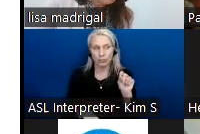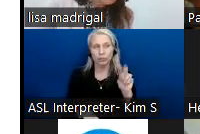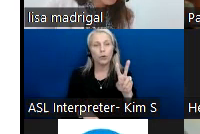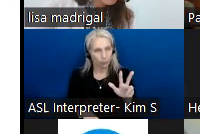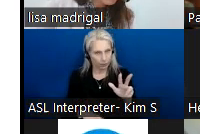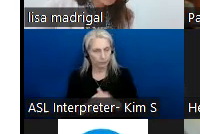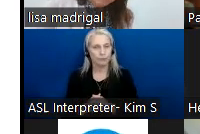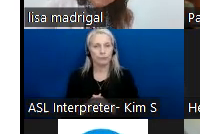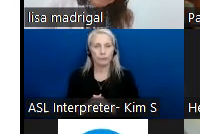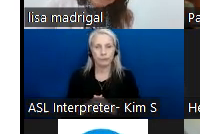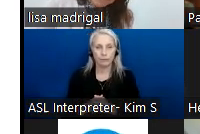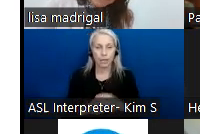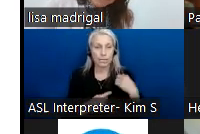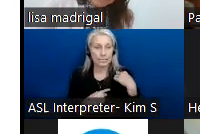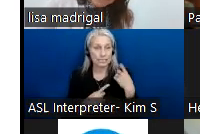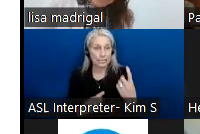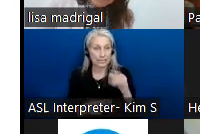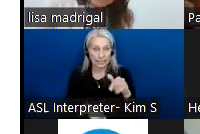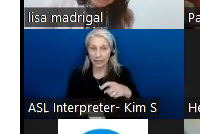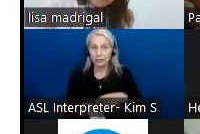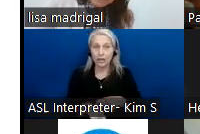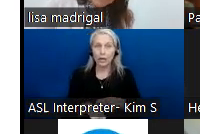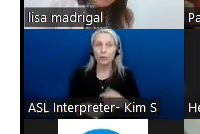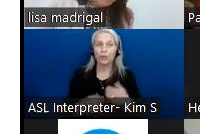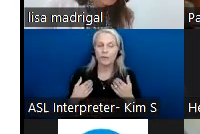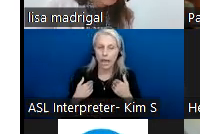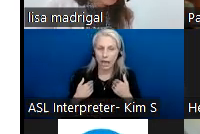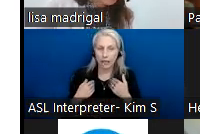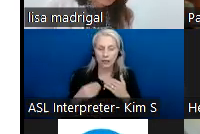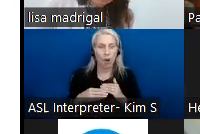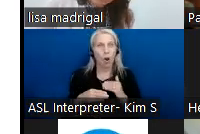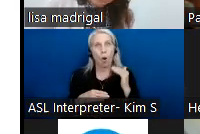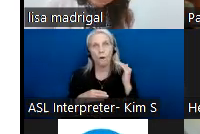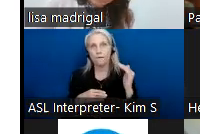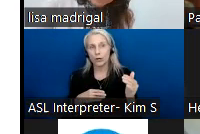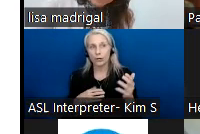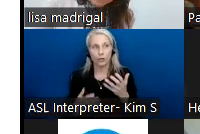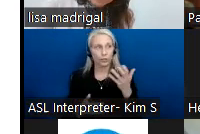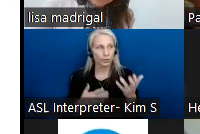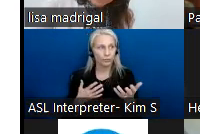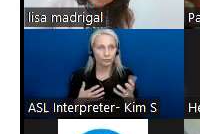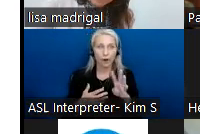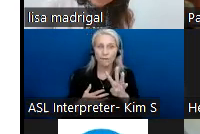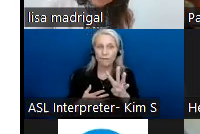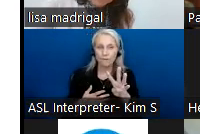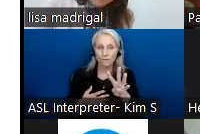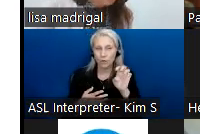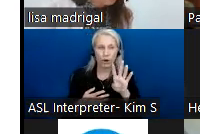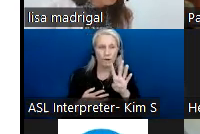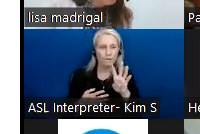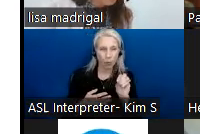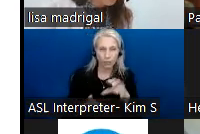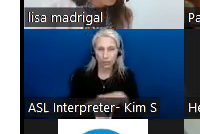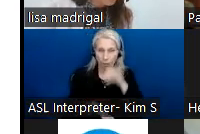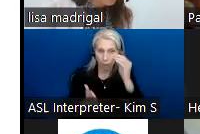2023. And since that time, we have had over approximately 440